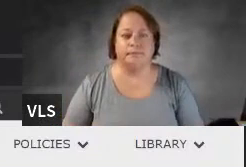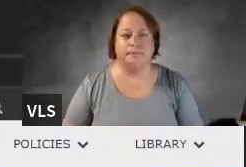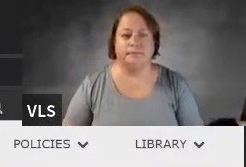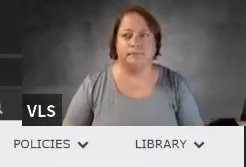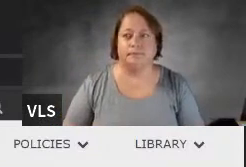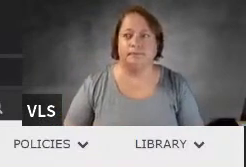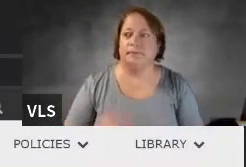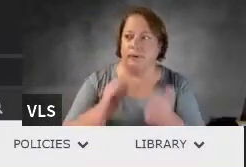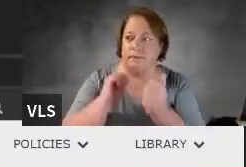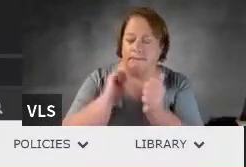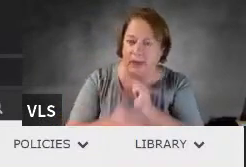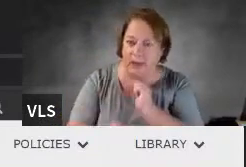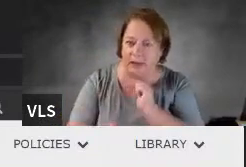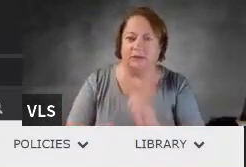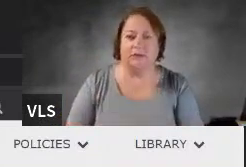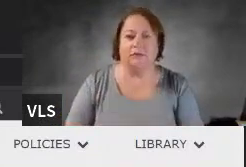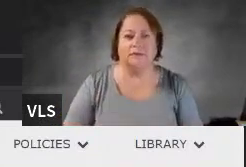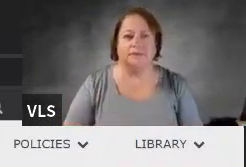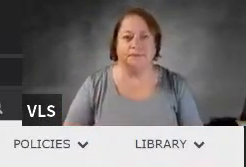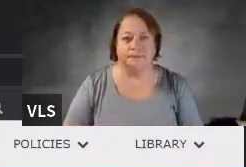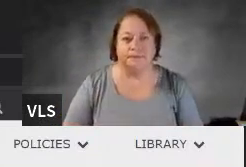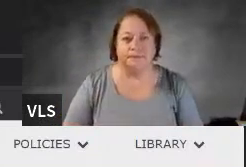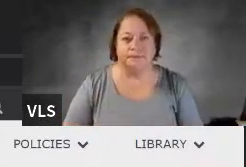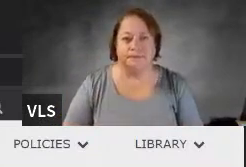Motion carries.